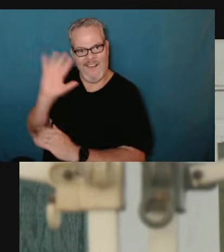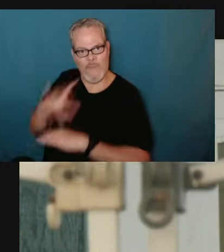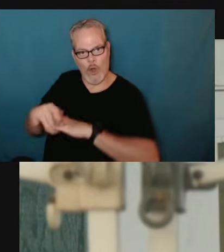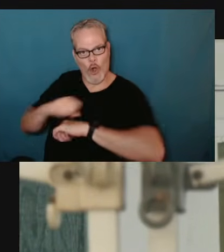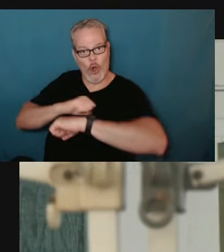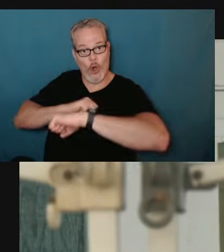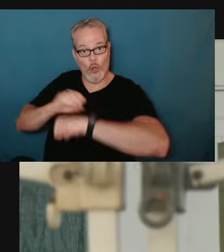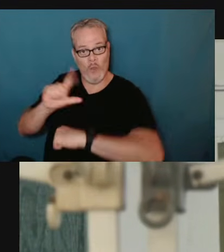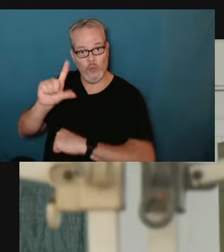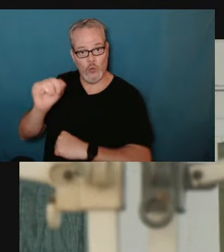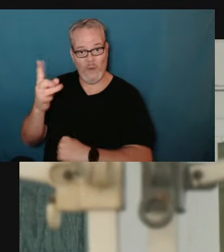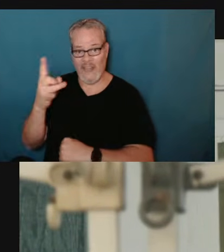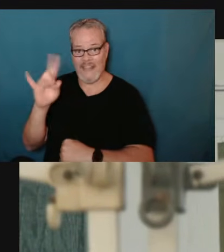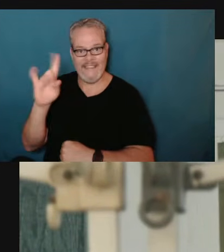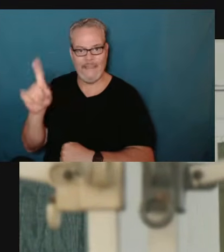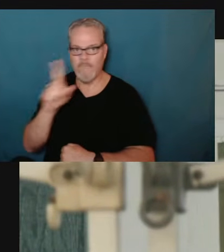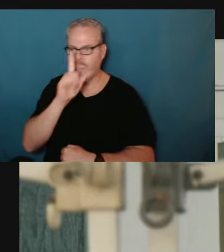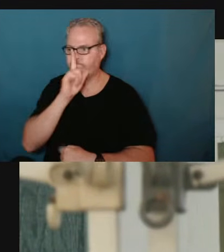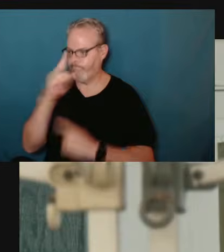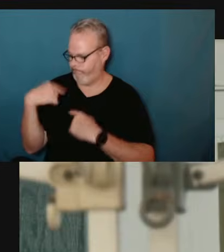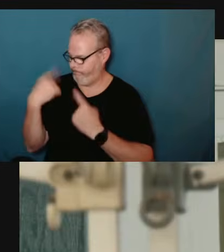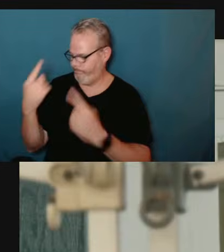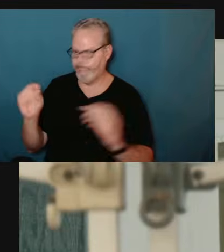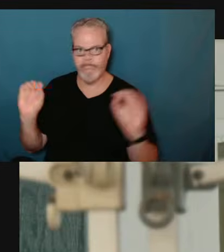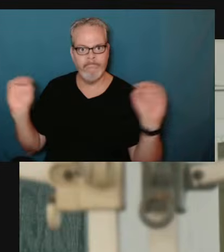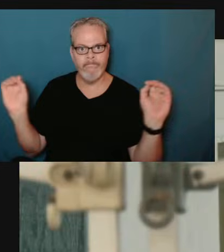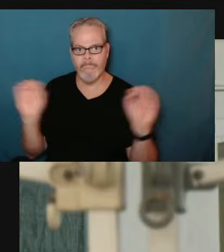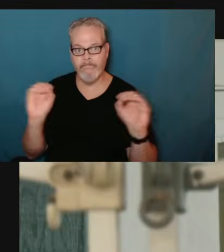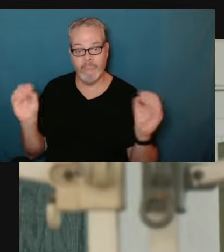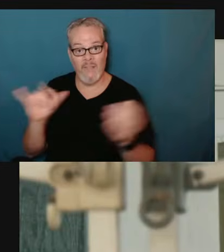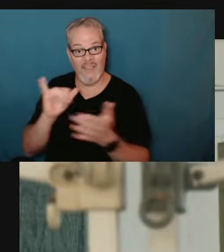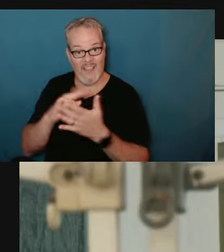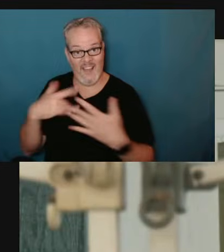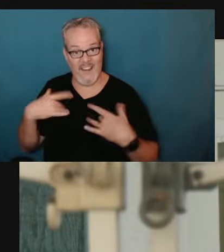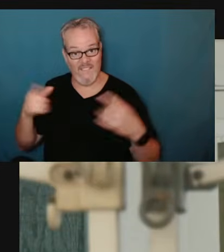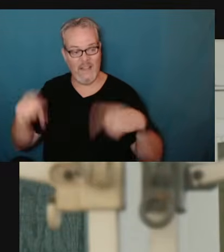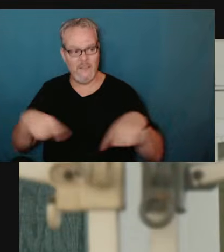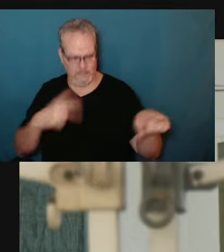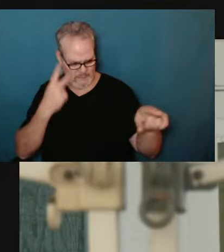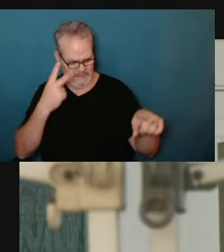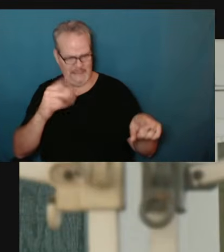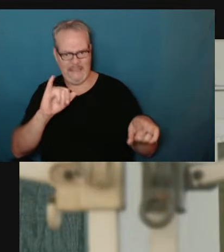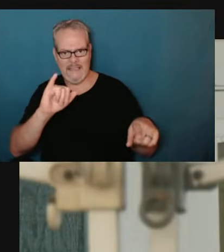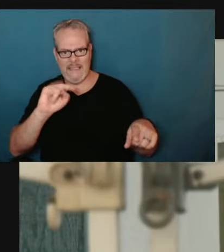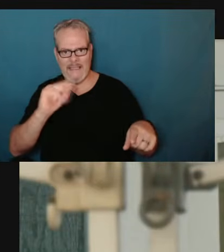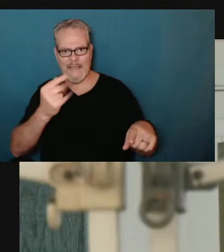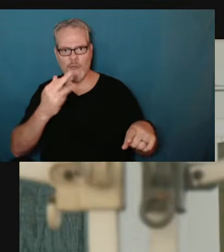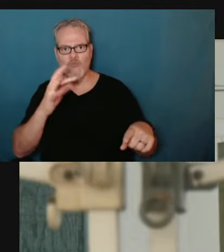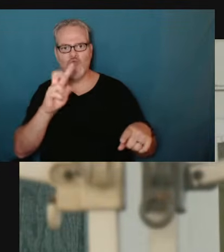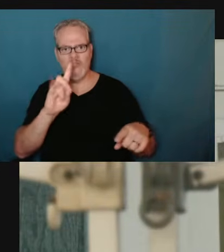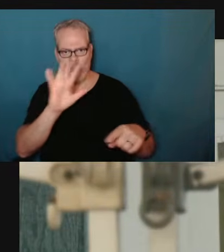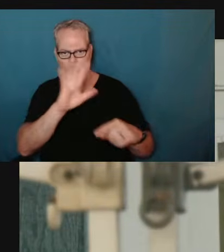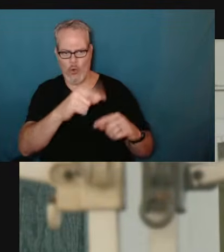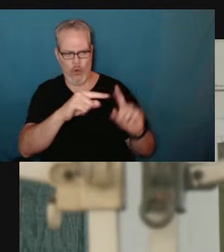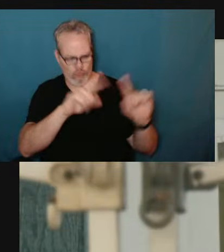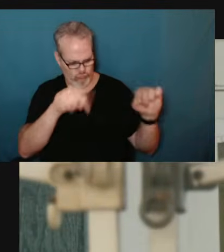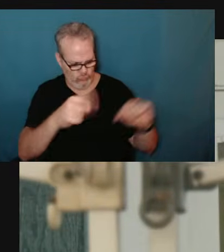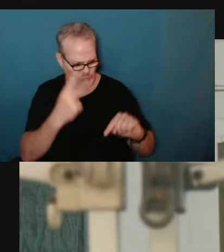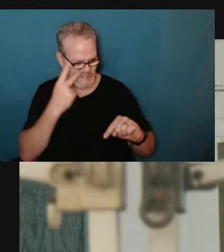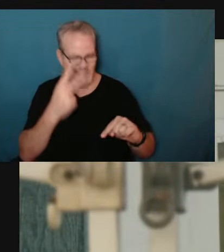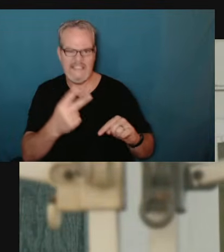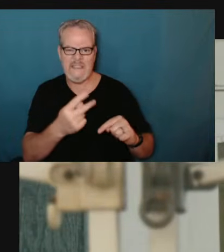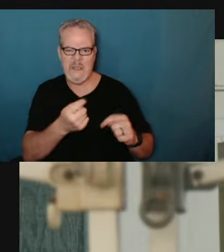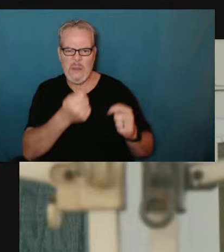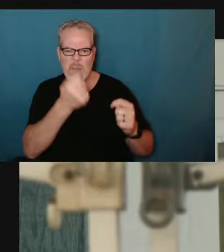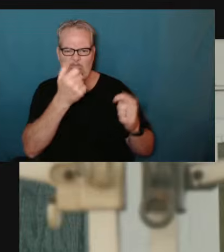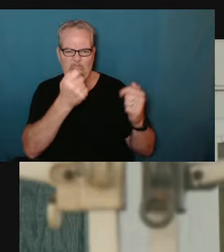events. In that 2018 event, Ingrid's models have shown that it probably released enough of the stress that it could be